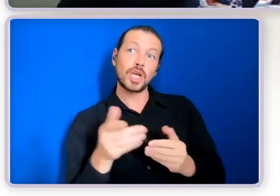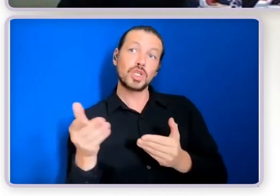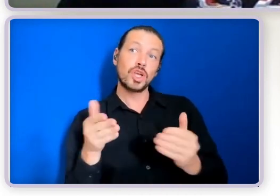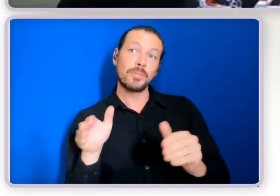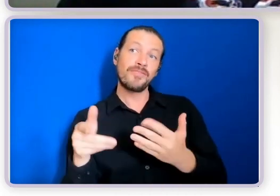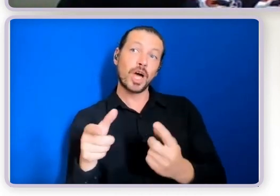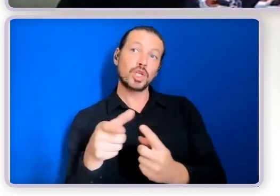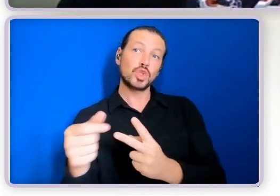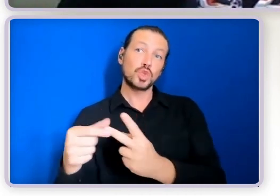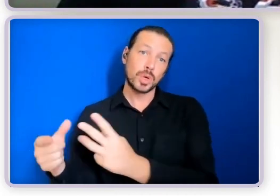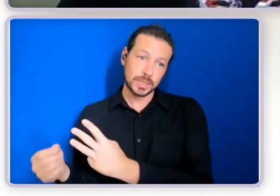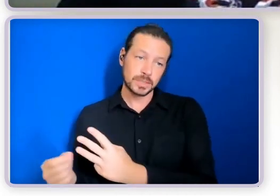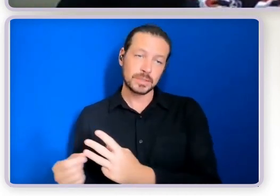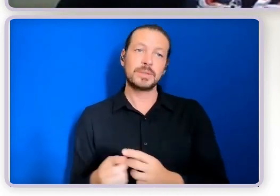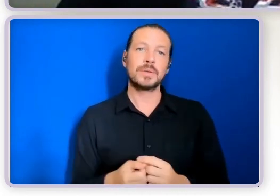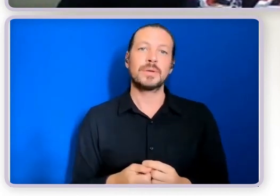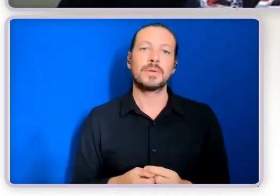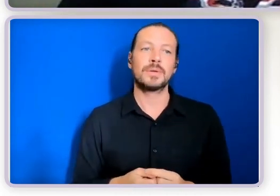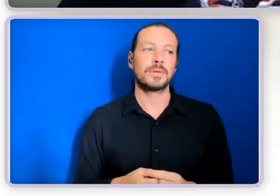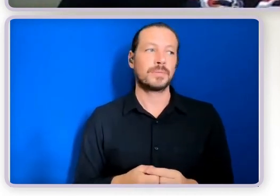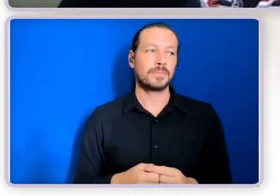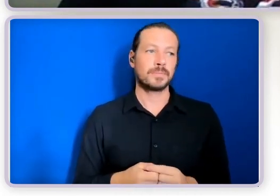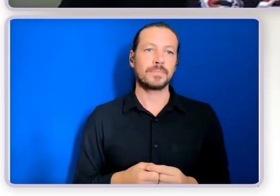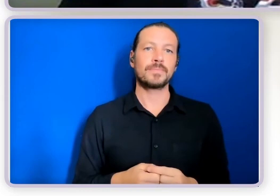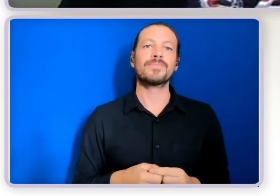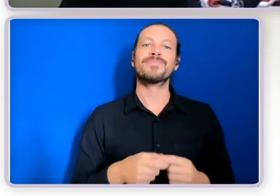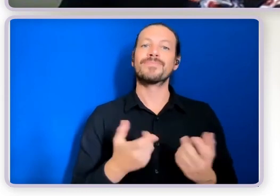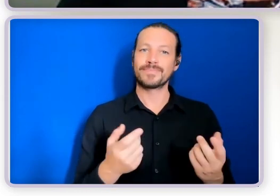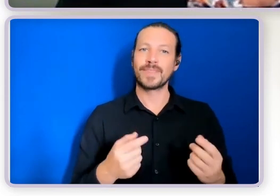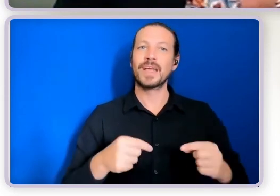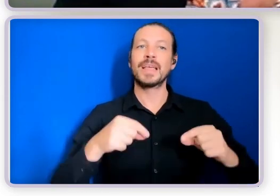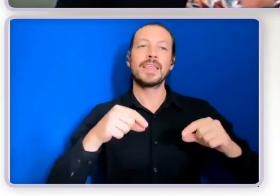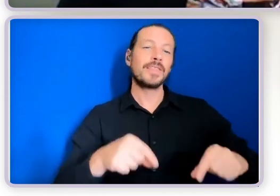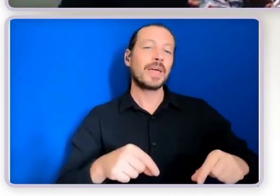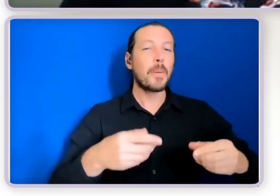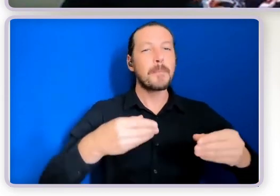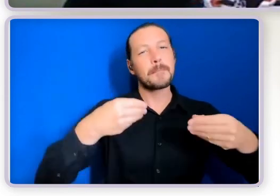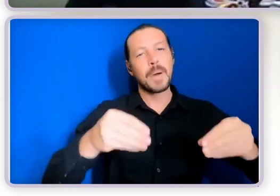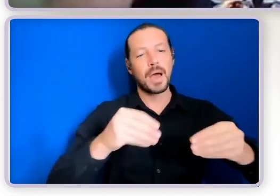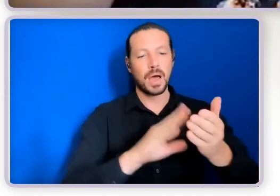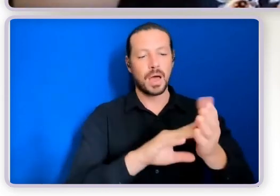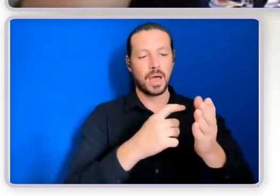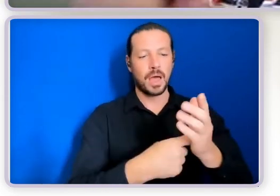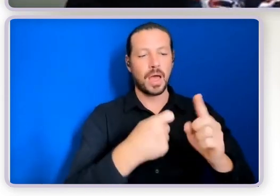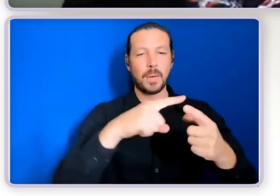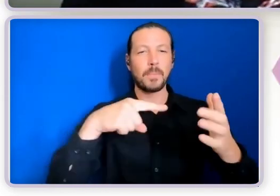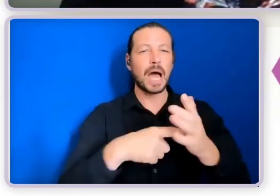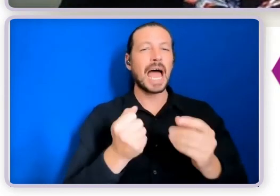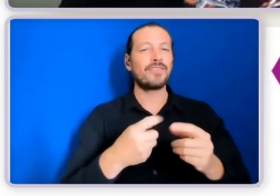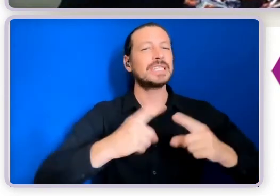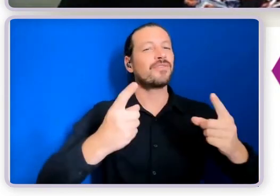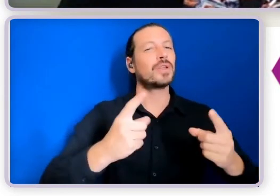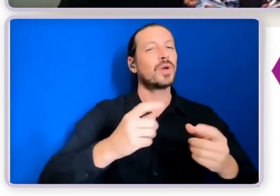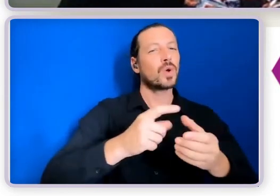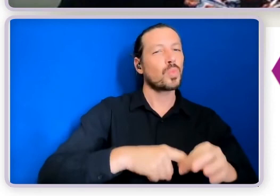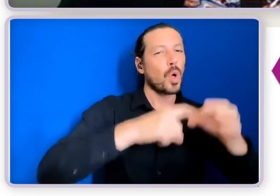As this is you highlight a market that has varying quality of experienced providers. Are there any good ones that